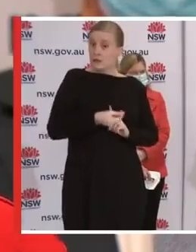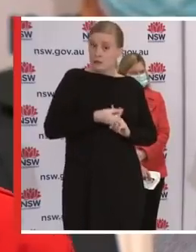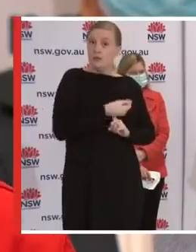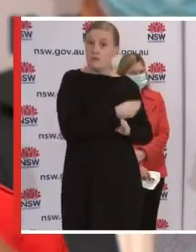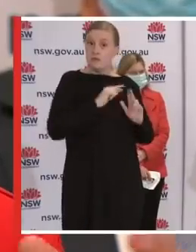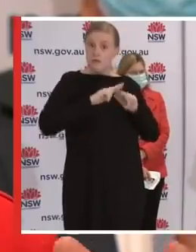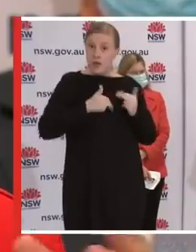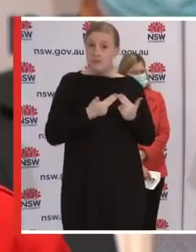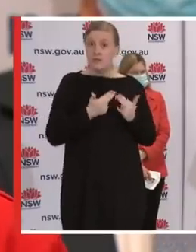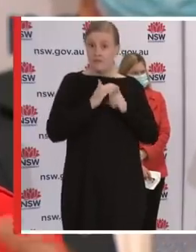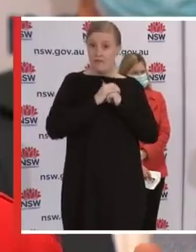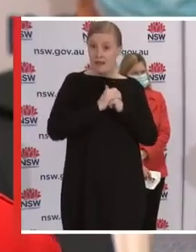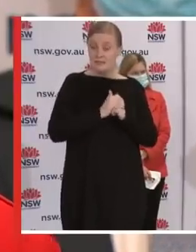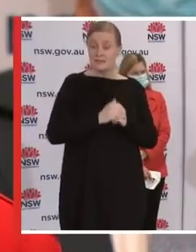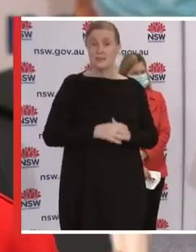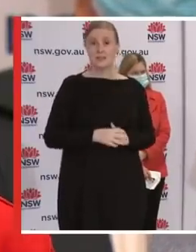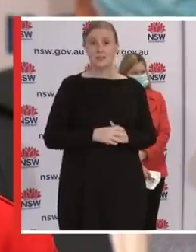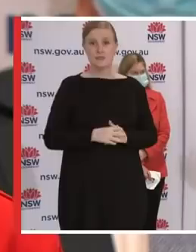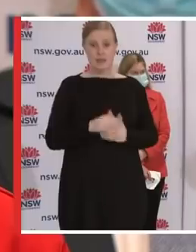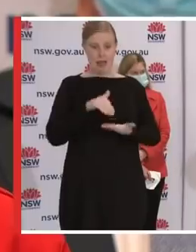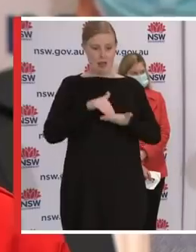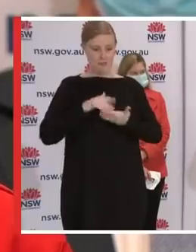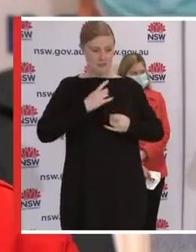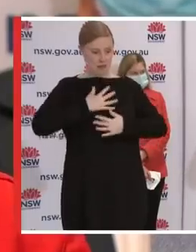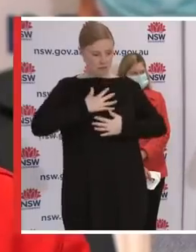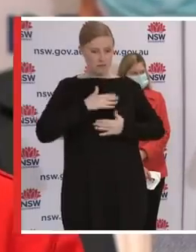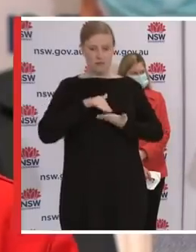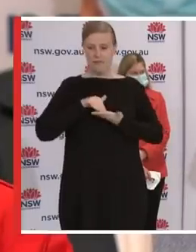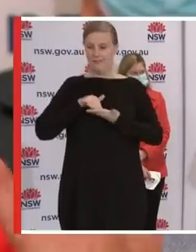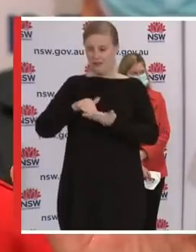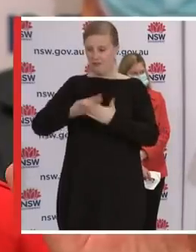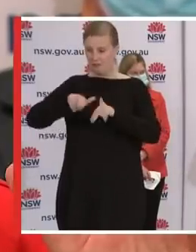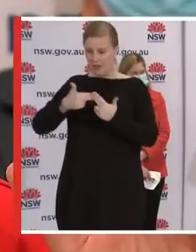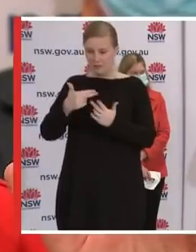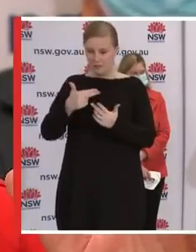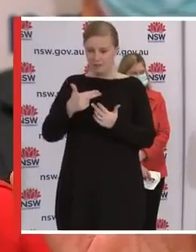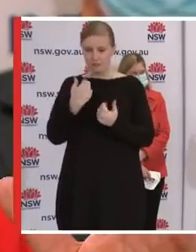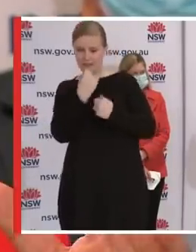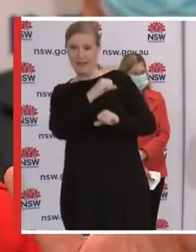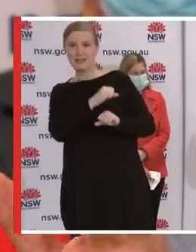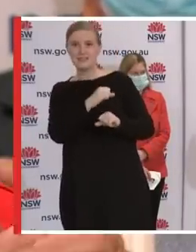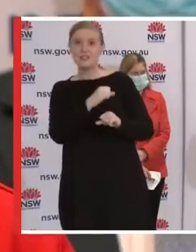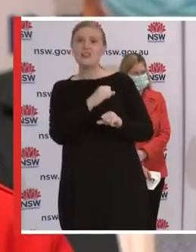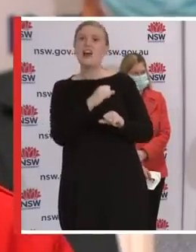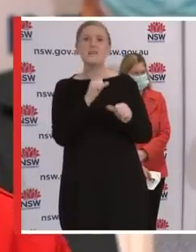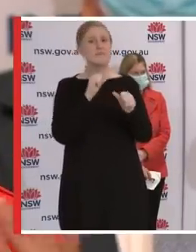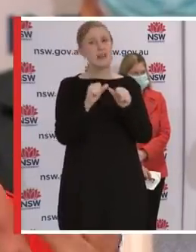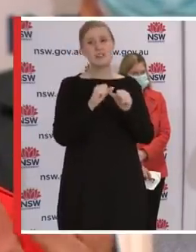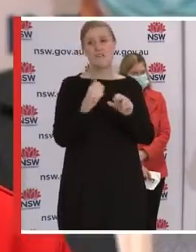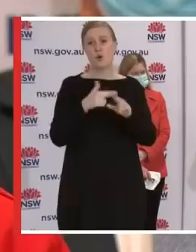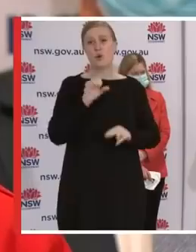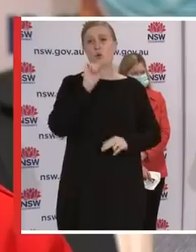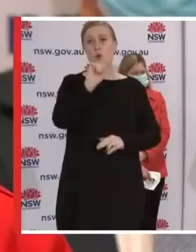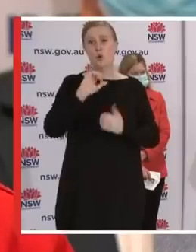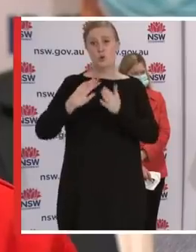it. And you're going to help the whole community, because, one, the higher the vaccination rates we have, the less people